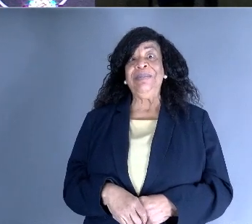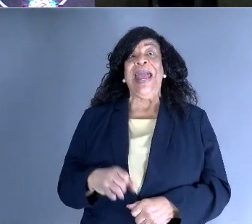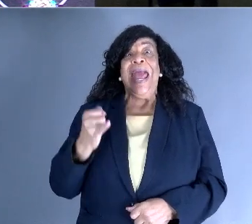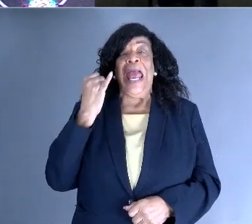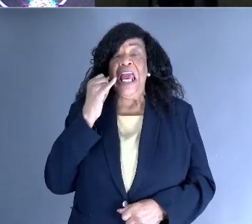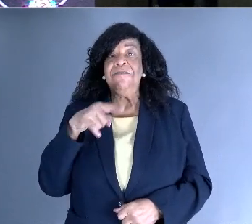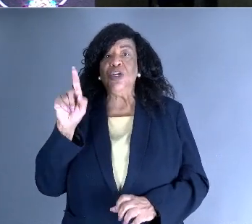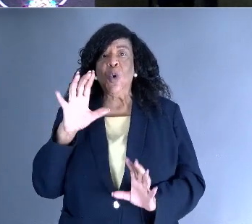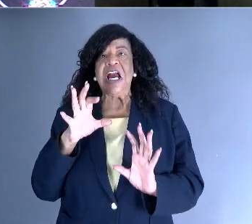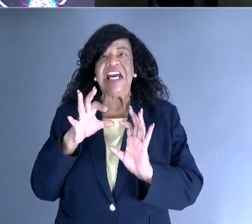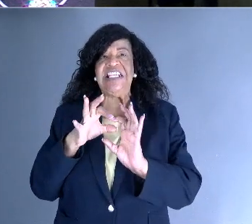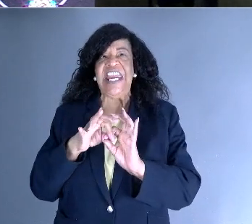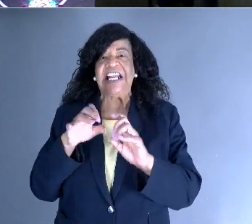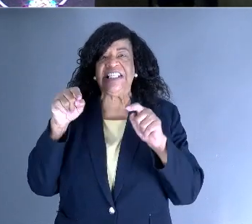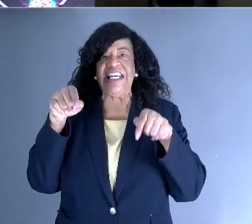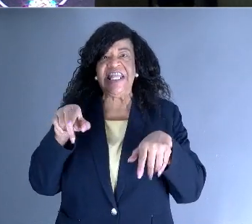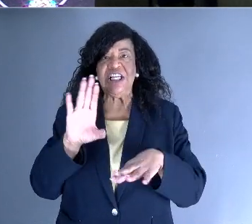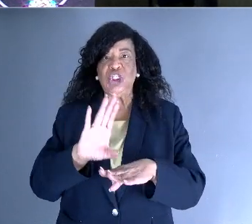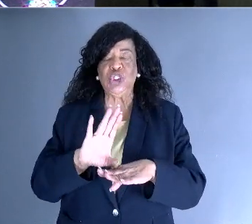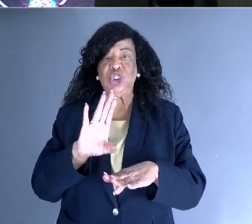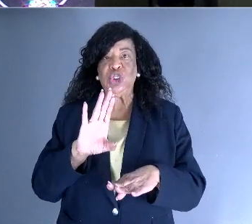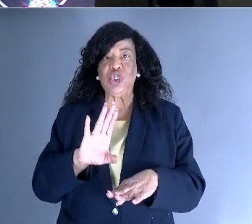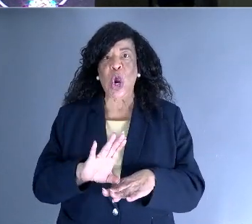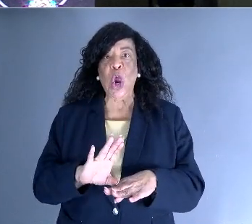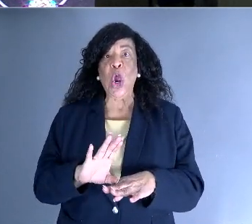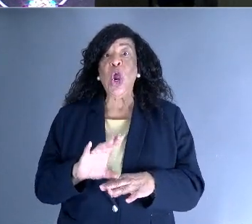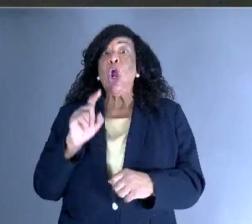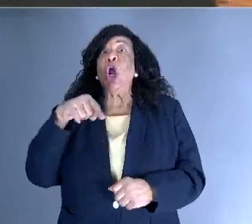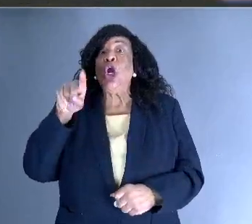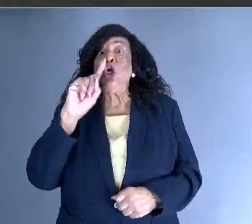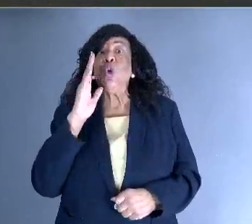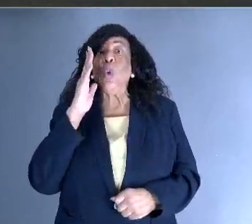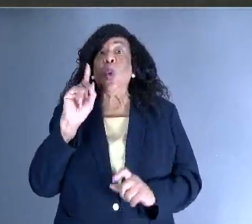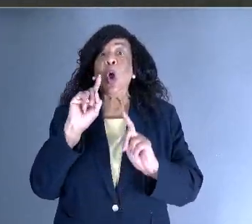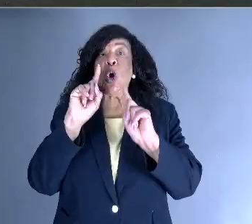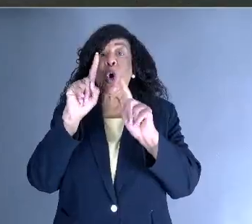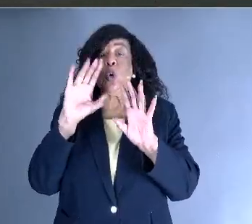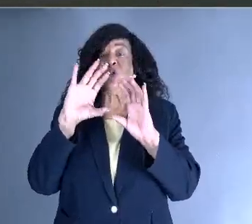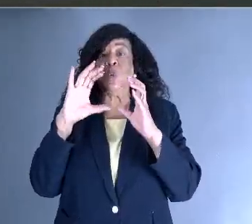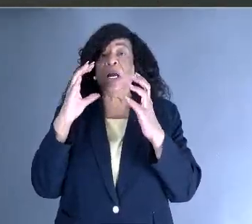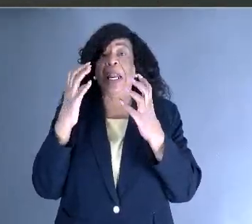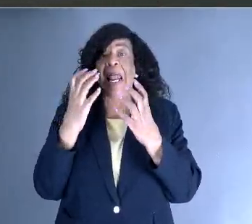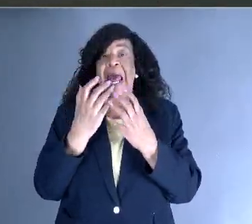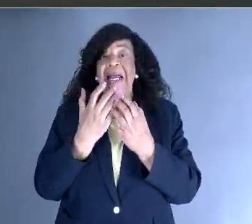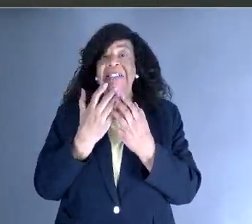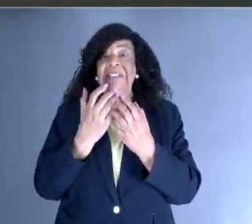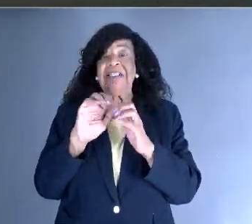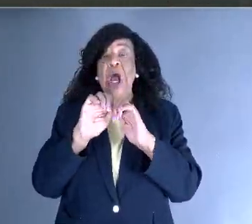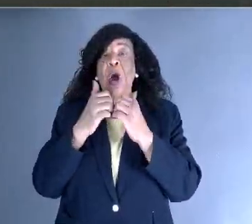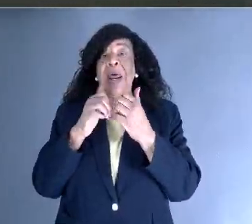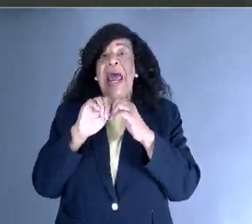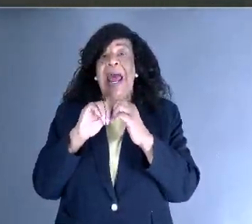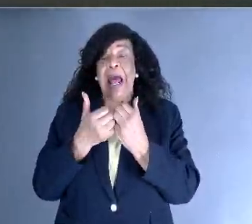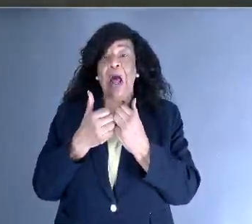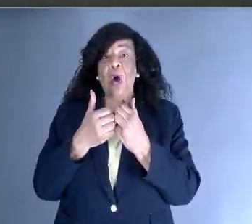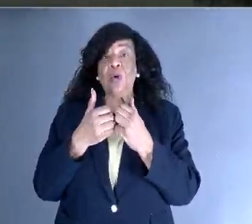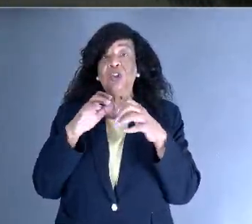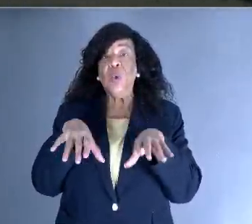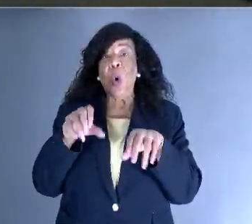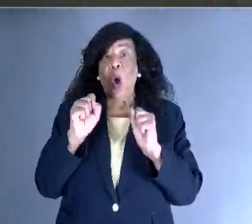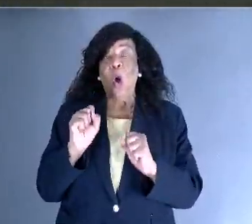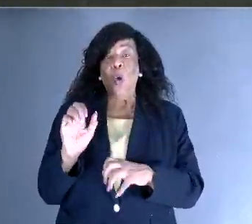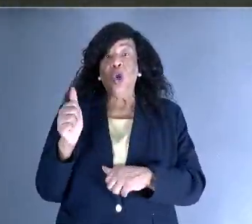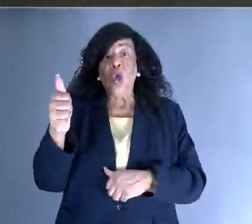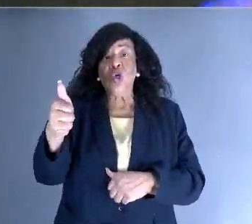is that you will get involved in our first-time homebuyers classes you will get involved in learning and growing so that you can